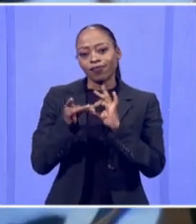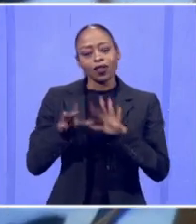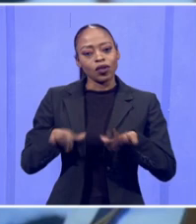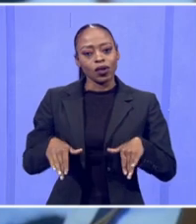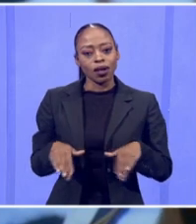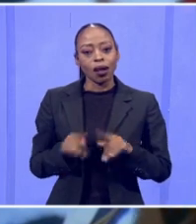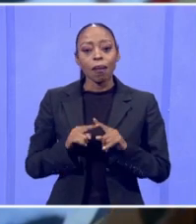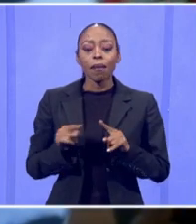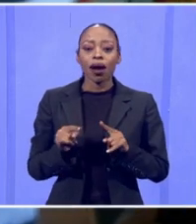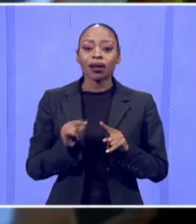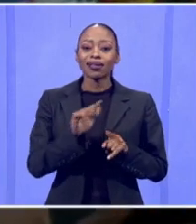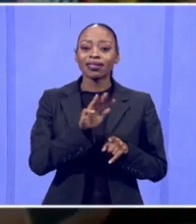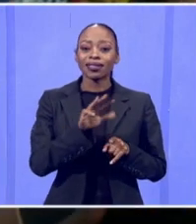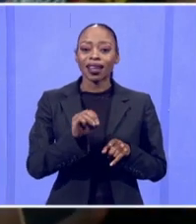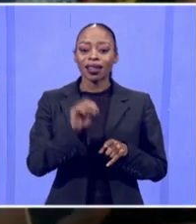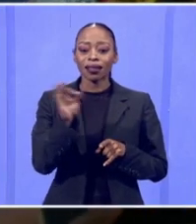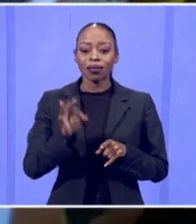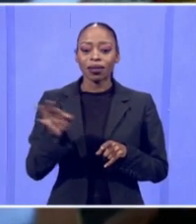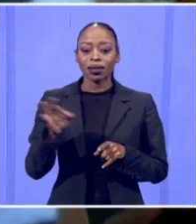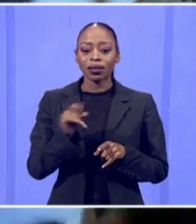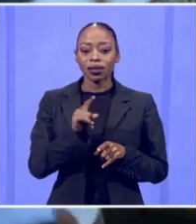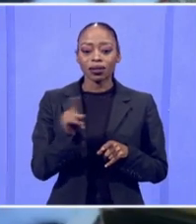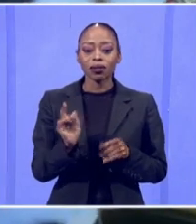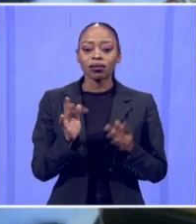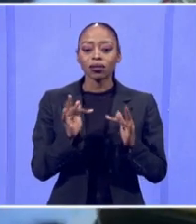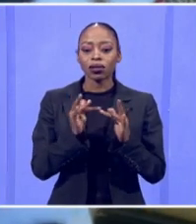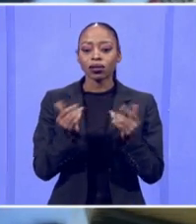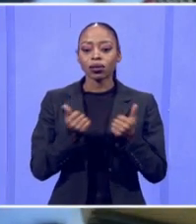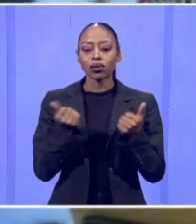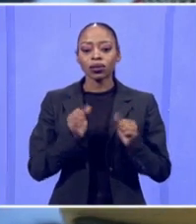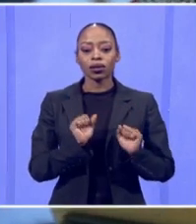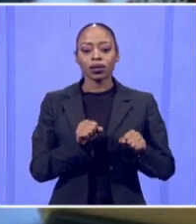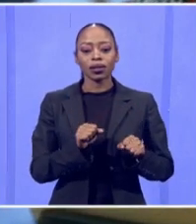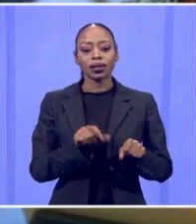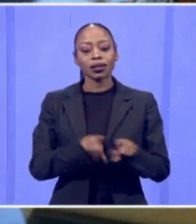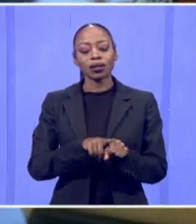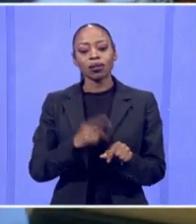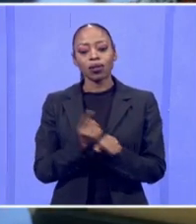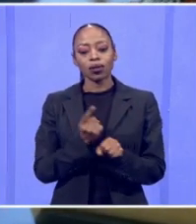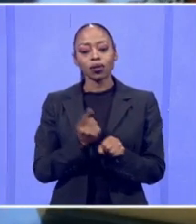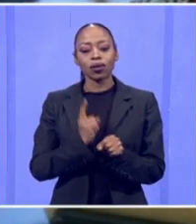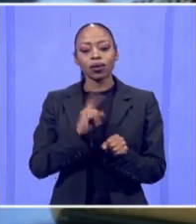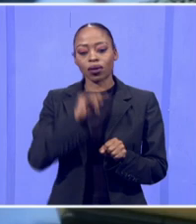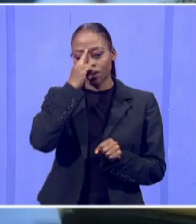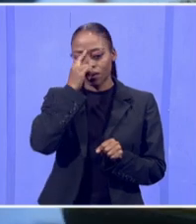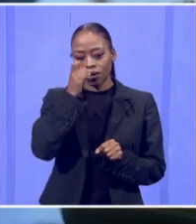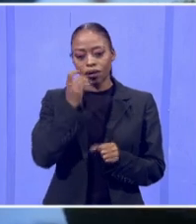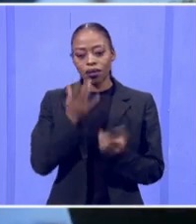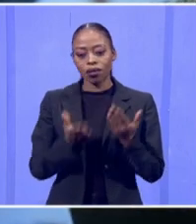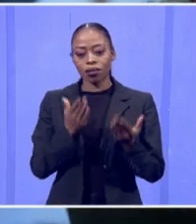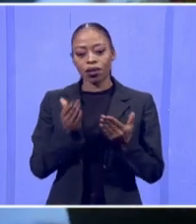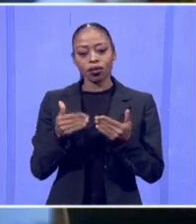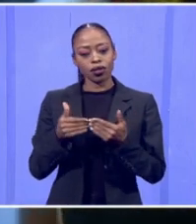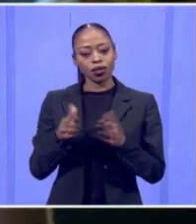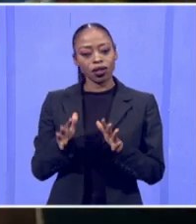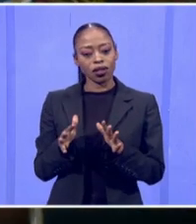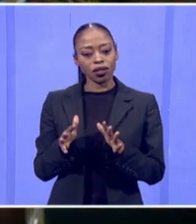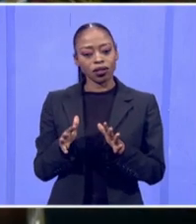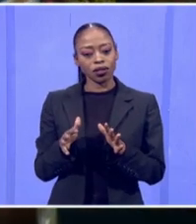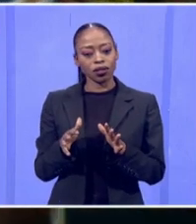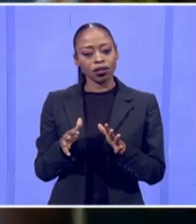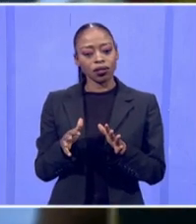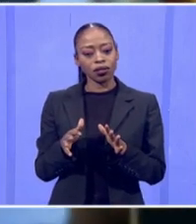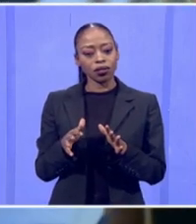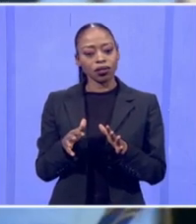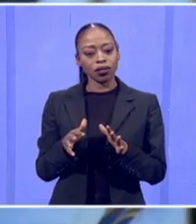main, 90% of schools have got connection. So we believe that if we could start, because it's